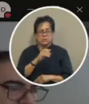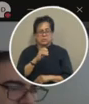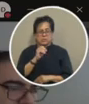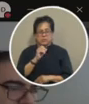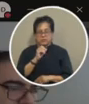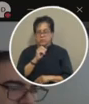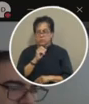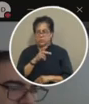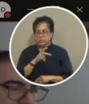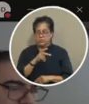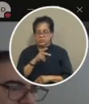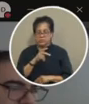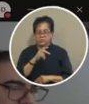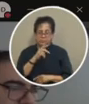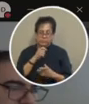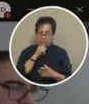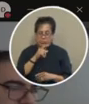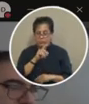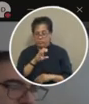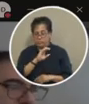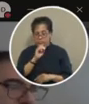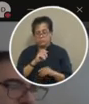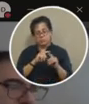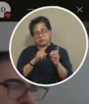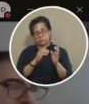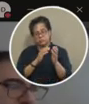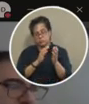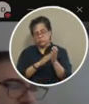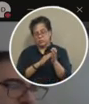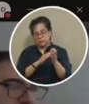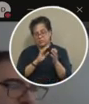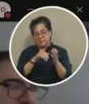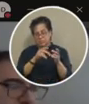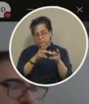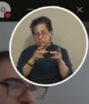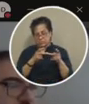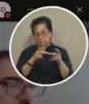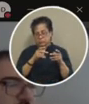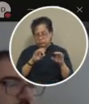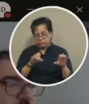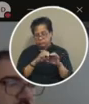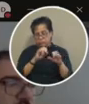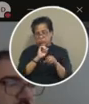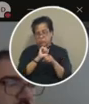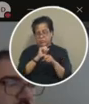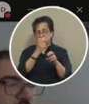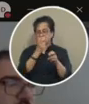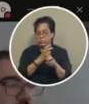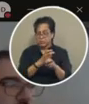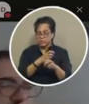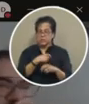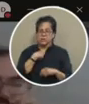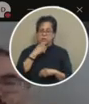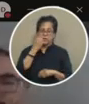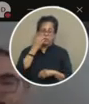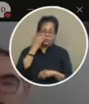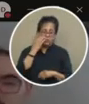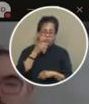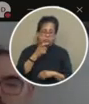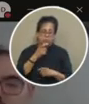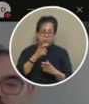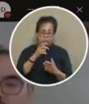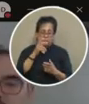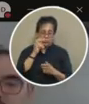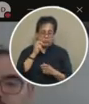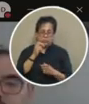that the COG did not fund it 100%, but congratulations on this position. I know they've been working really hard. I know you heard me kind of give